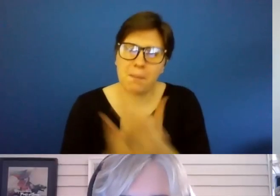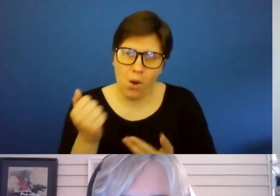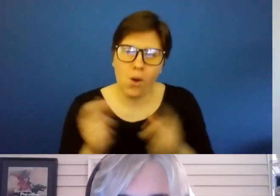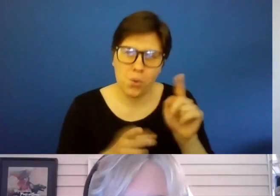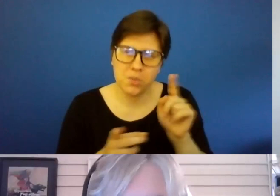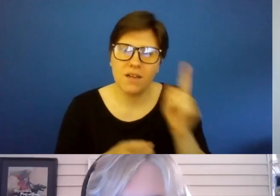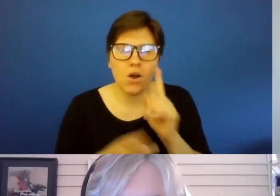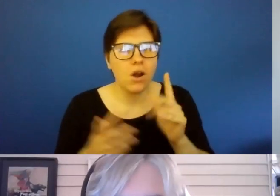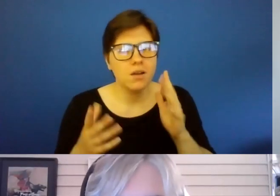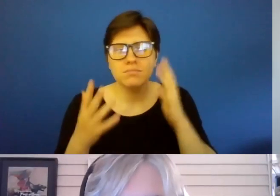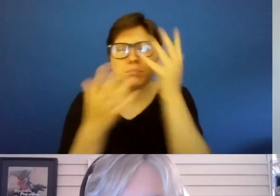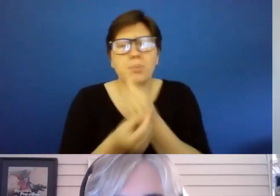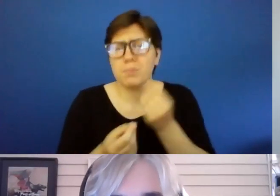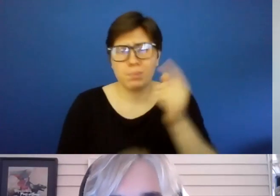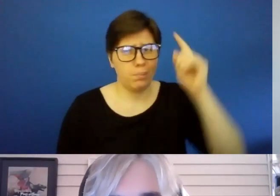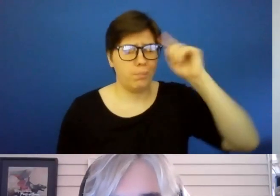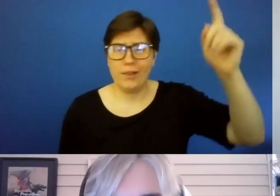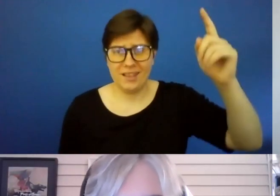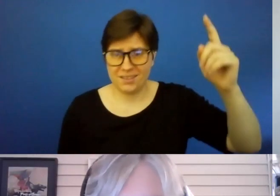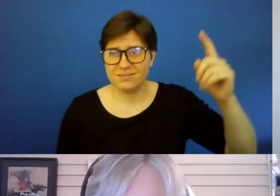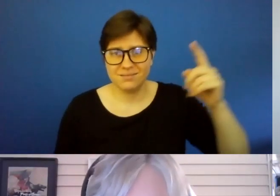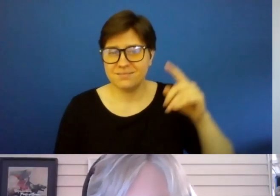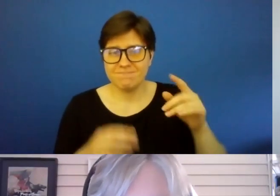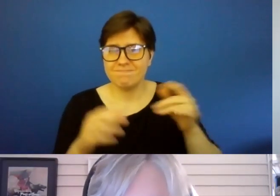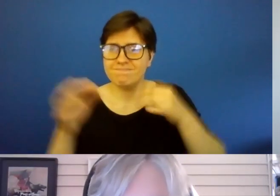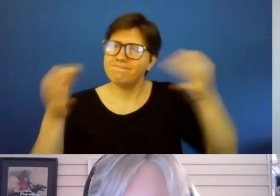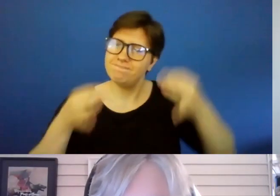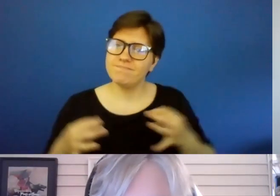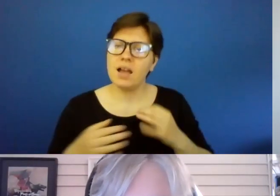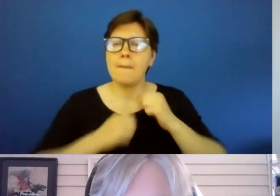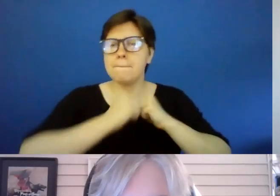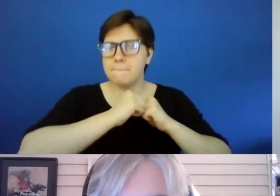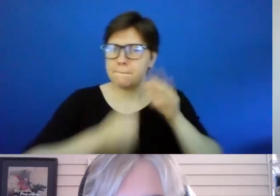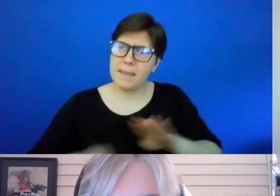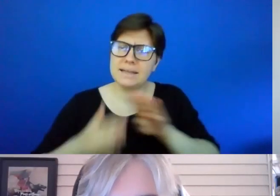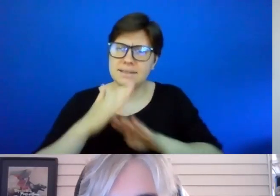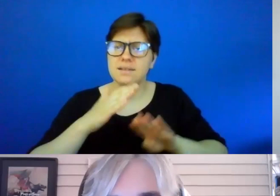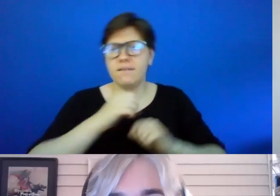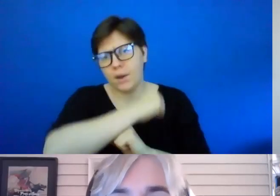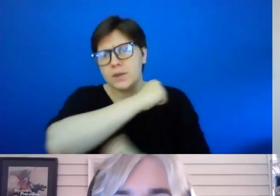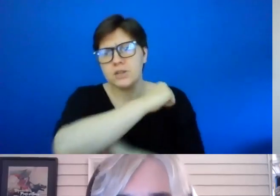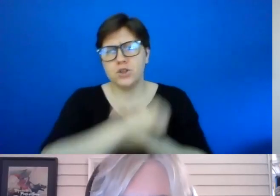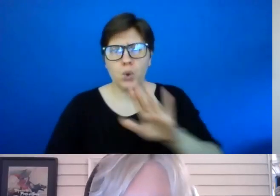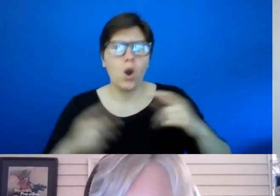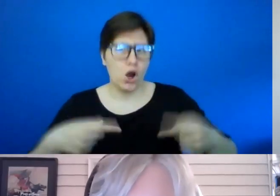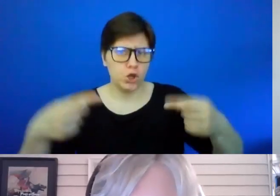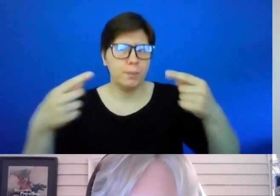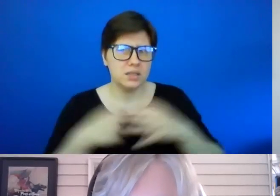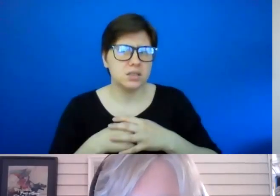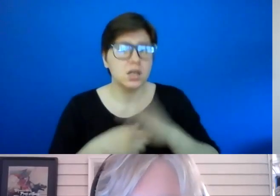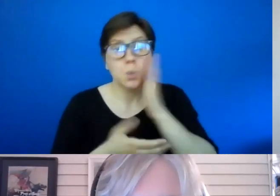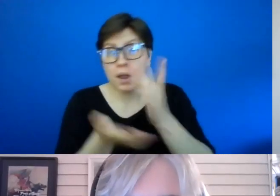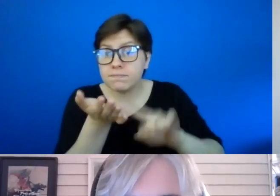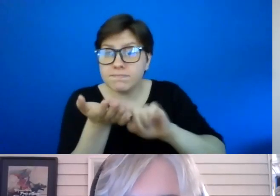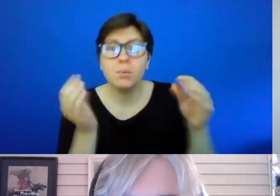brilliant and insightful expositions of the basic foundations of both of your arguments. And we're going to explore them a little